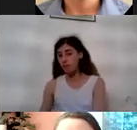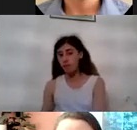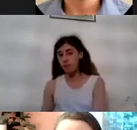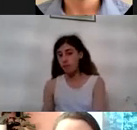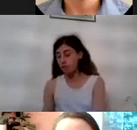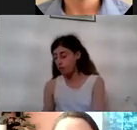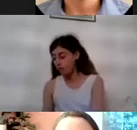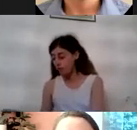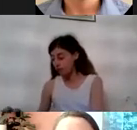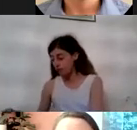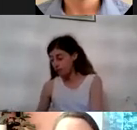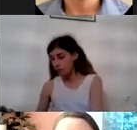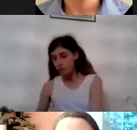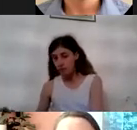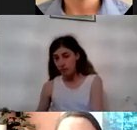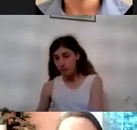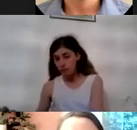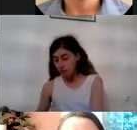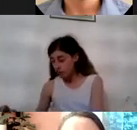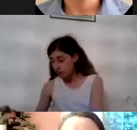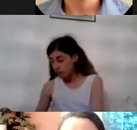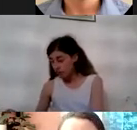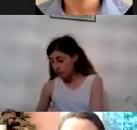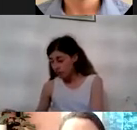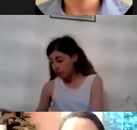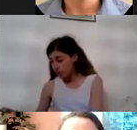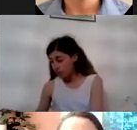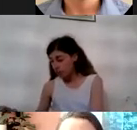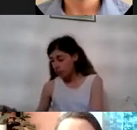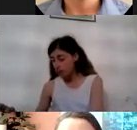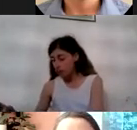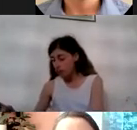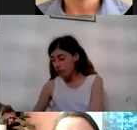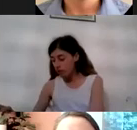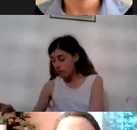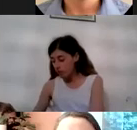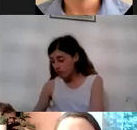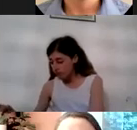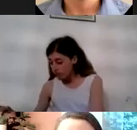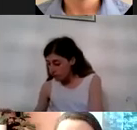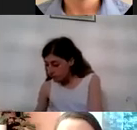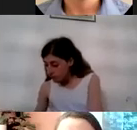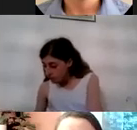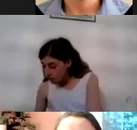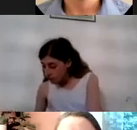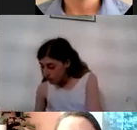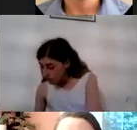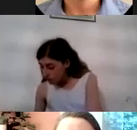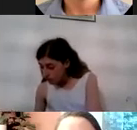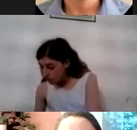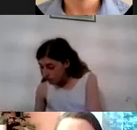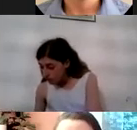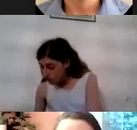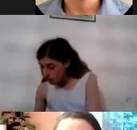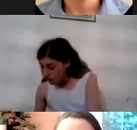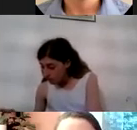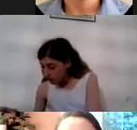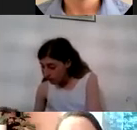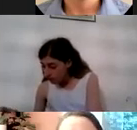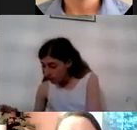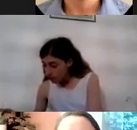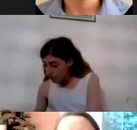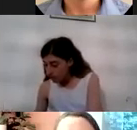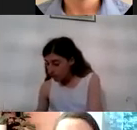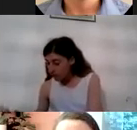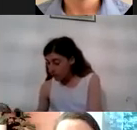feminist perspectives, and it allows the researcher and the participants to really center people's lived experiences